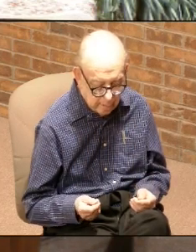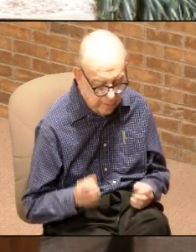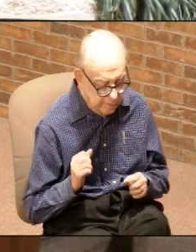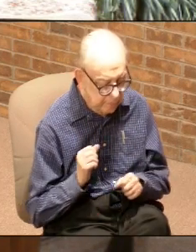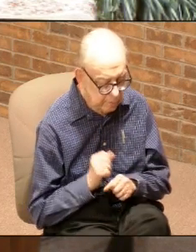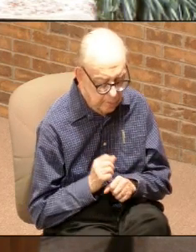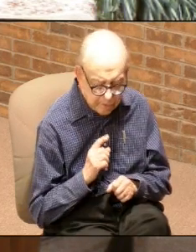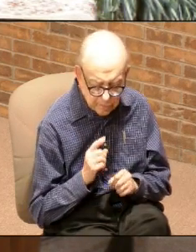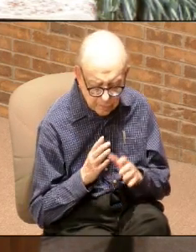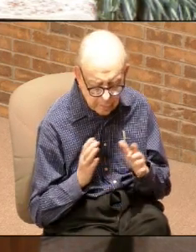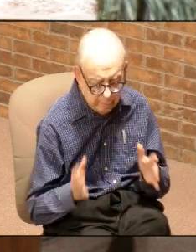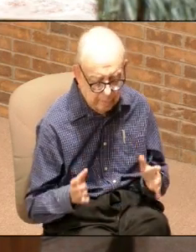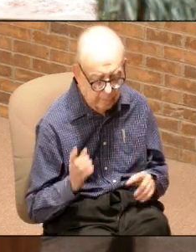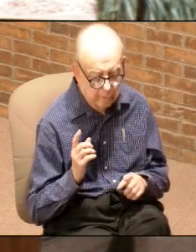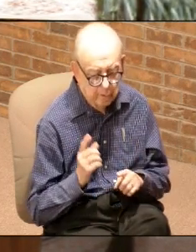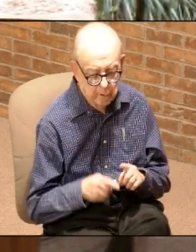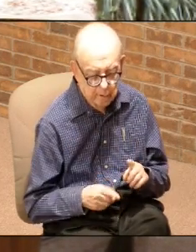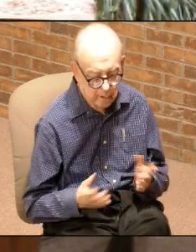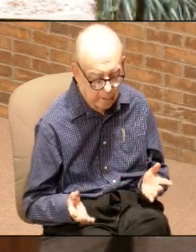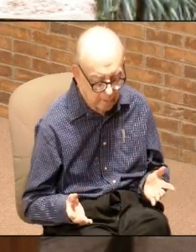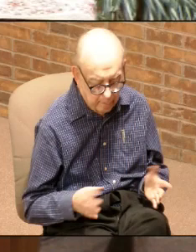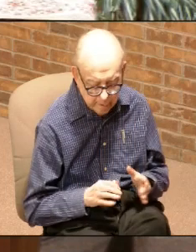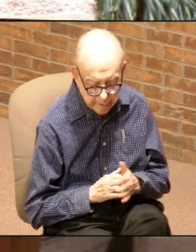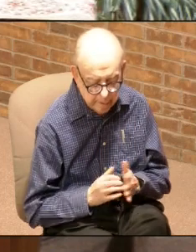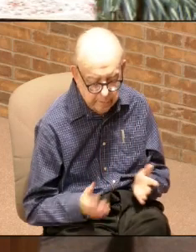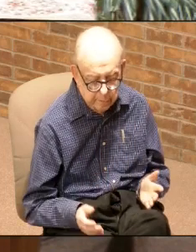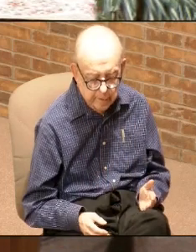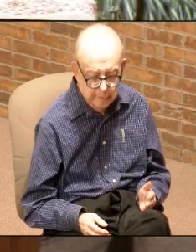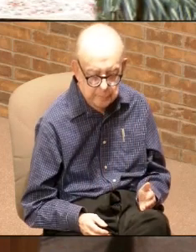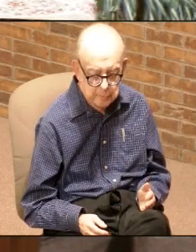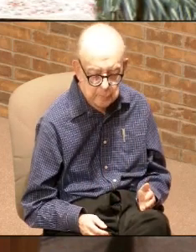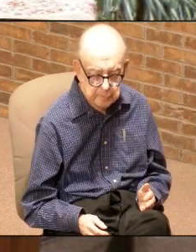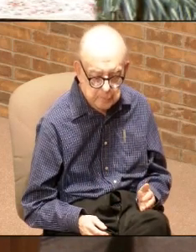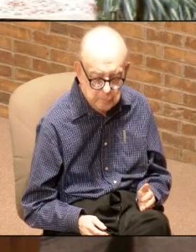great. I can't do this.